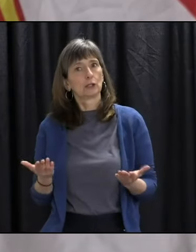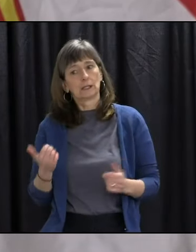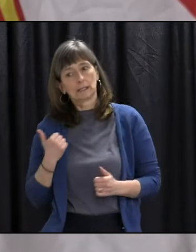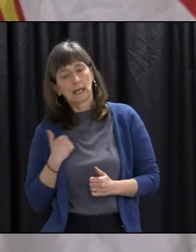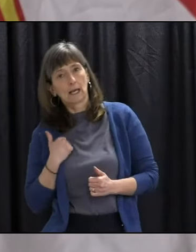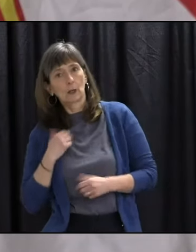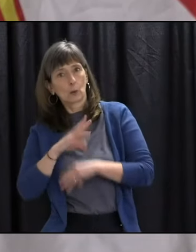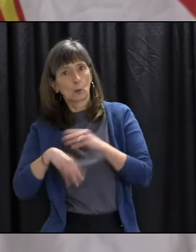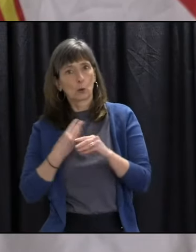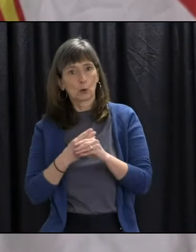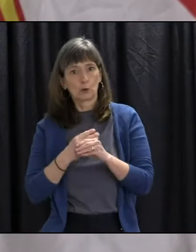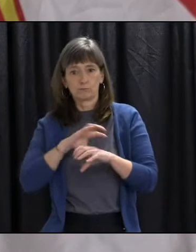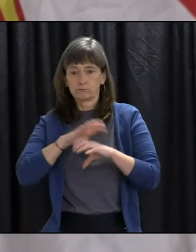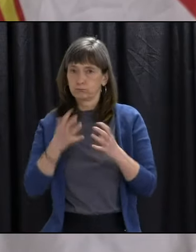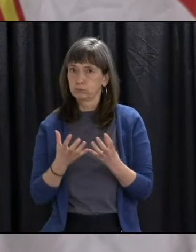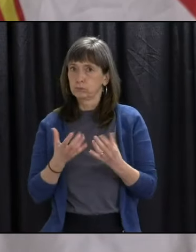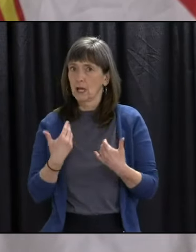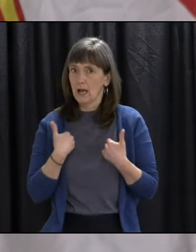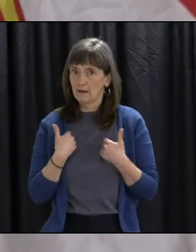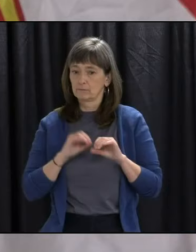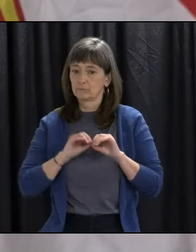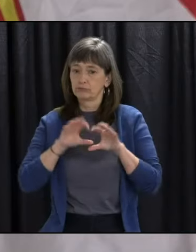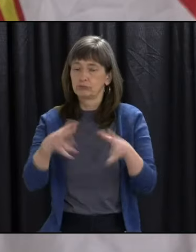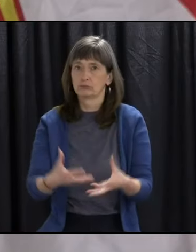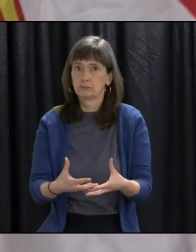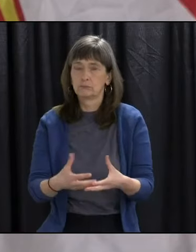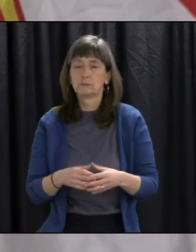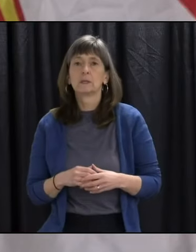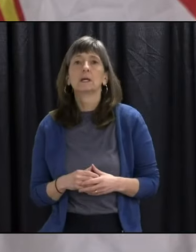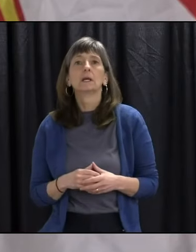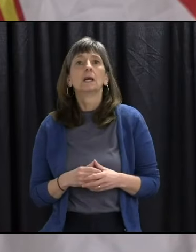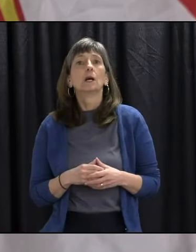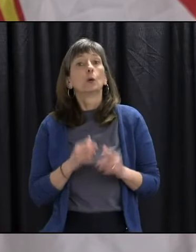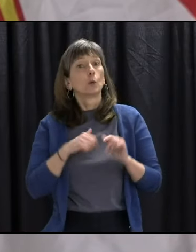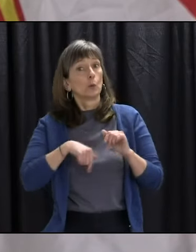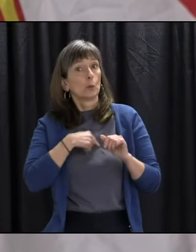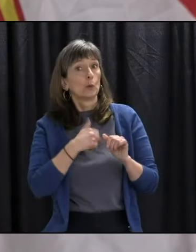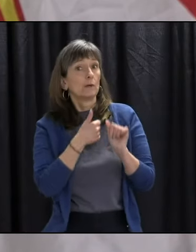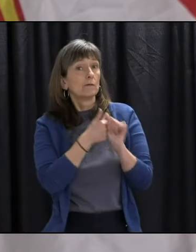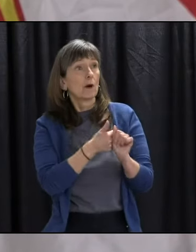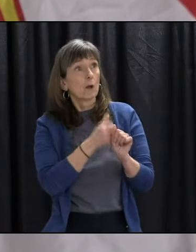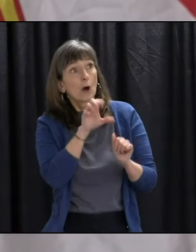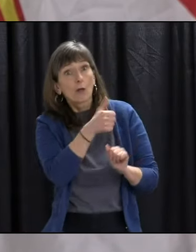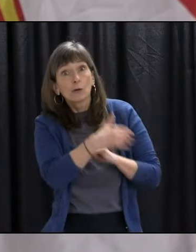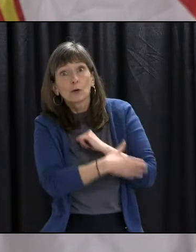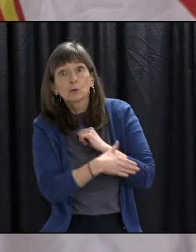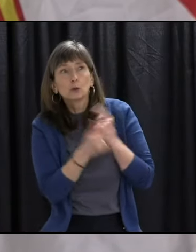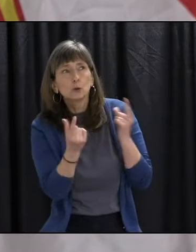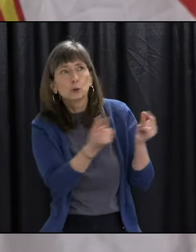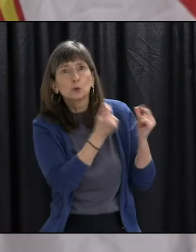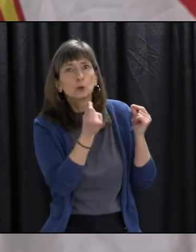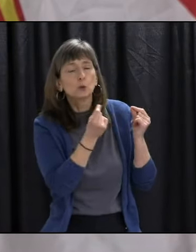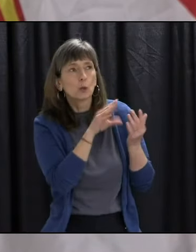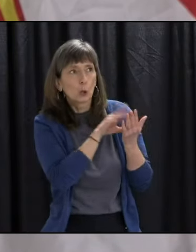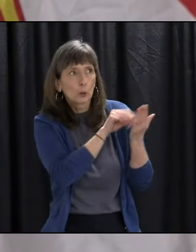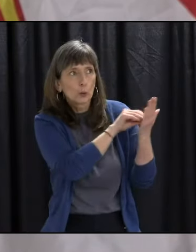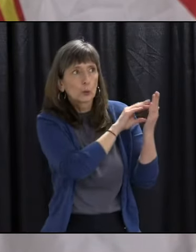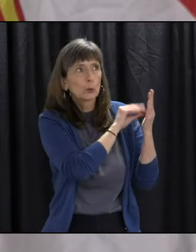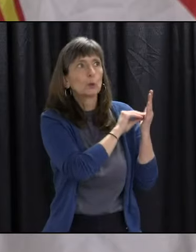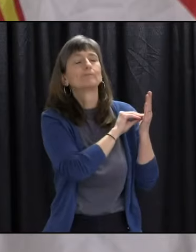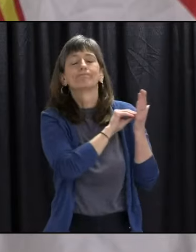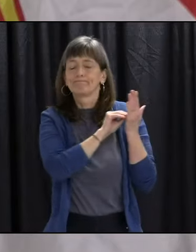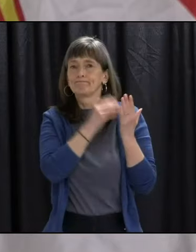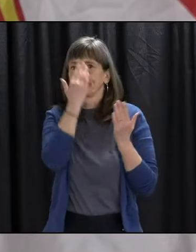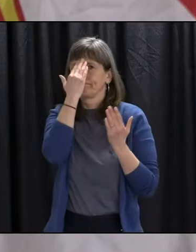around the world. As we continue to follow the best available evidence and the learnings from other countries, we know that ebbs and flows are not